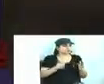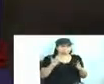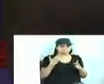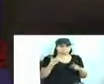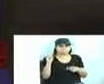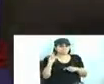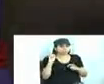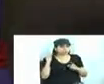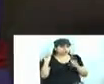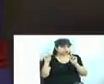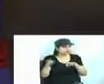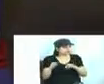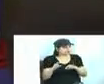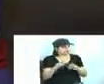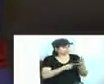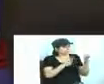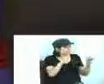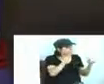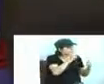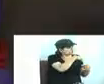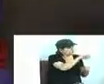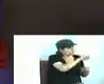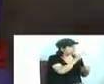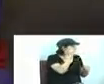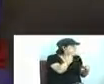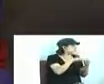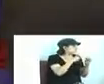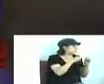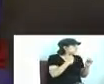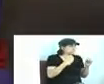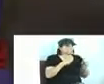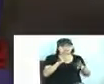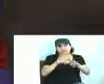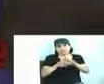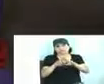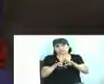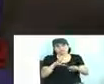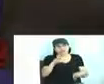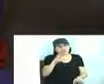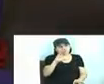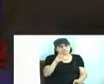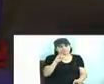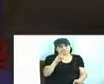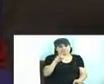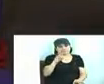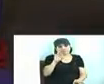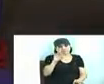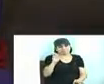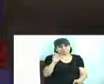where am I going or what will so-and-so think or I don't know, hashtag Covfefe.